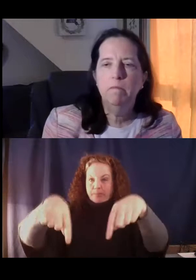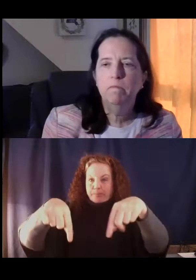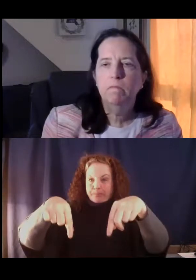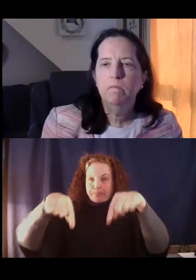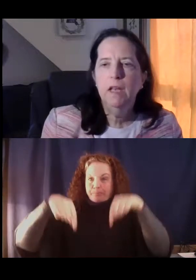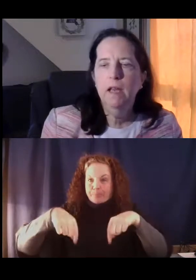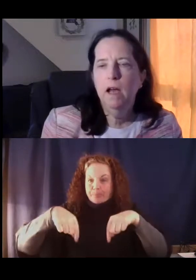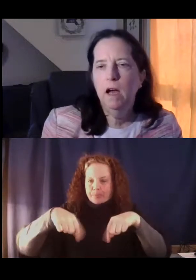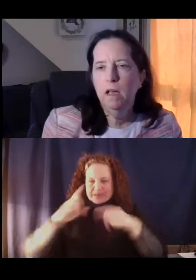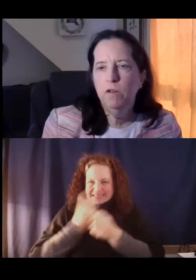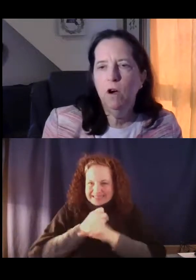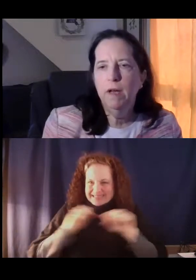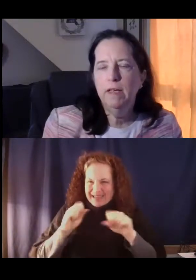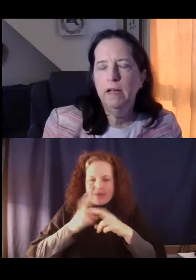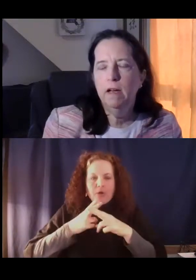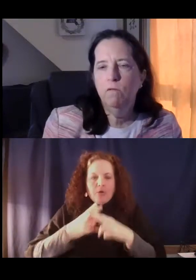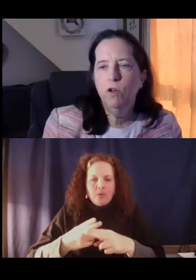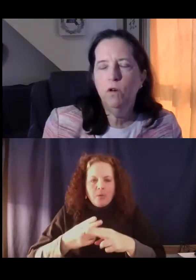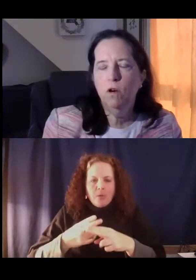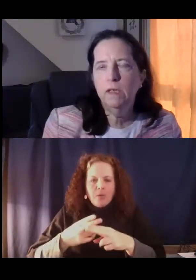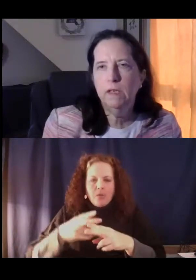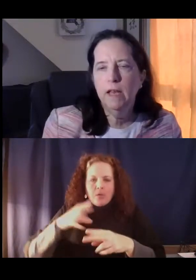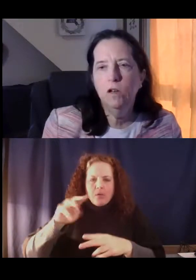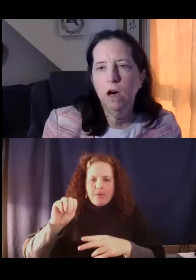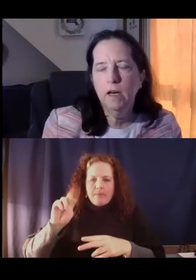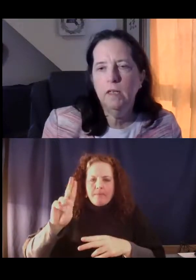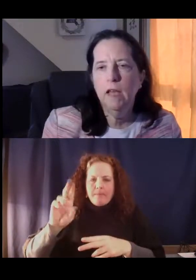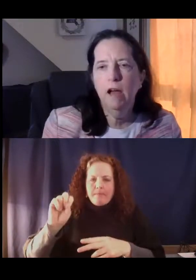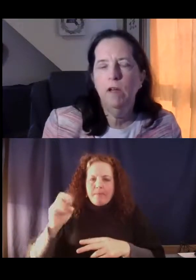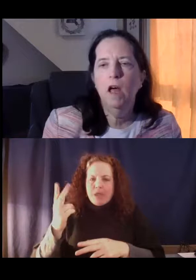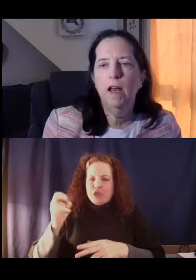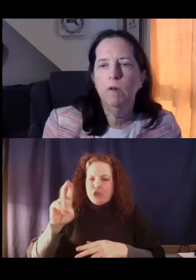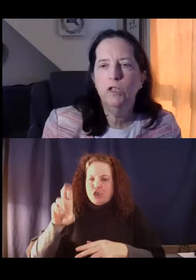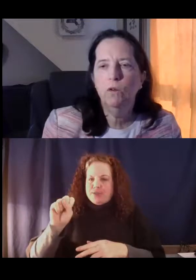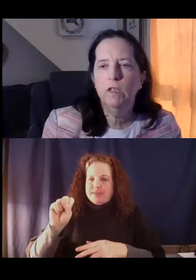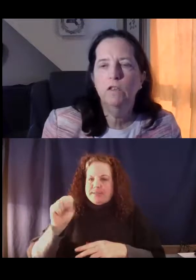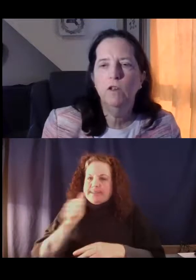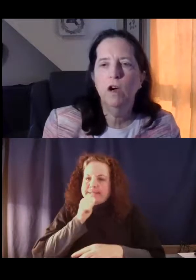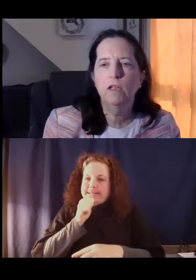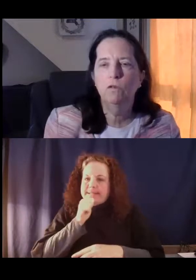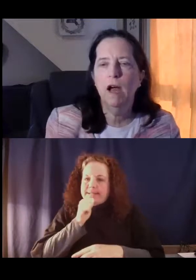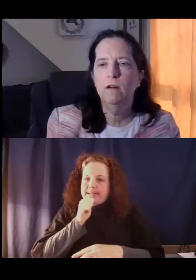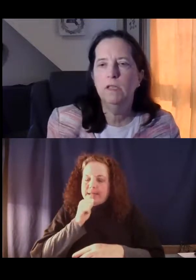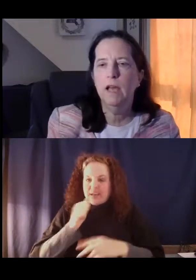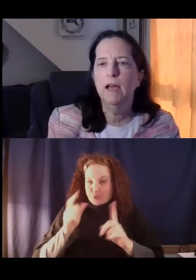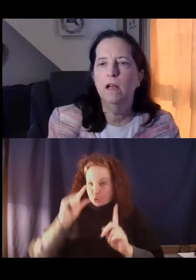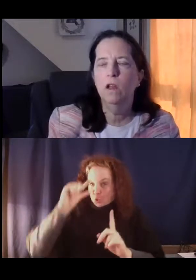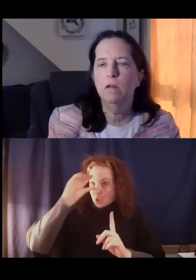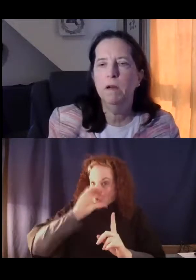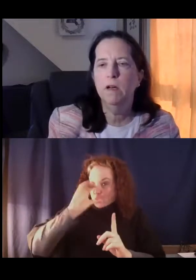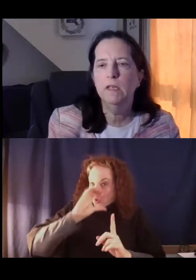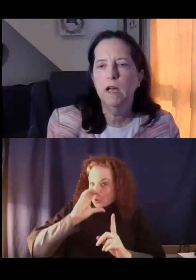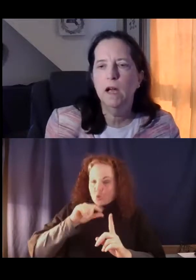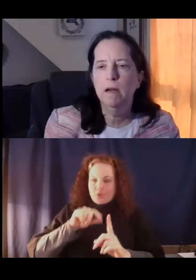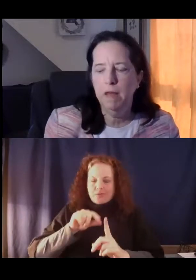Secret. If you go into Google sled dogs, they have a lot of resources for dogs who are outside a